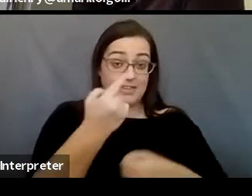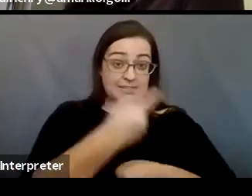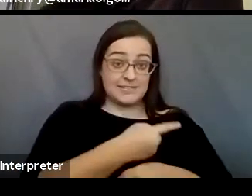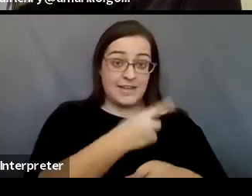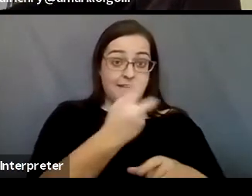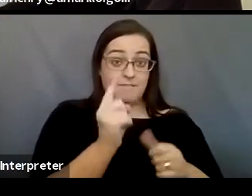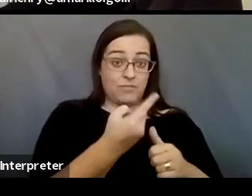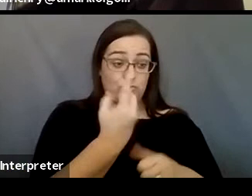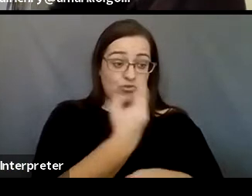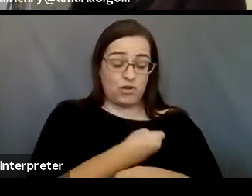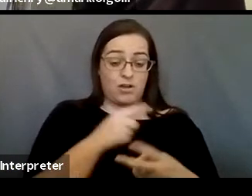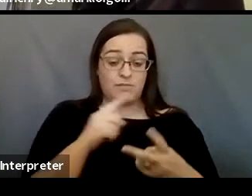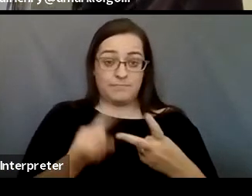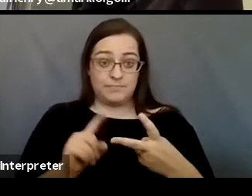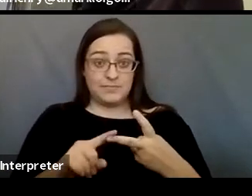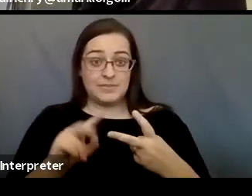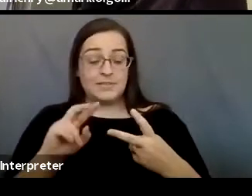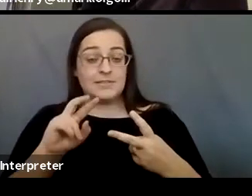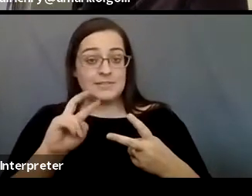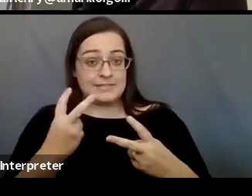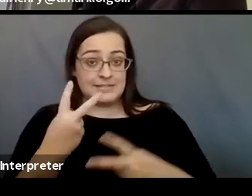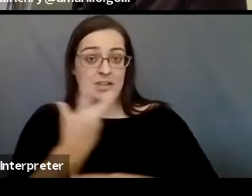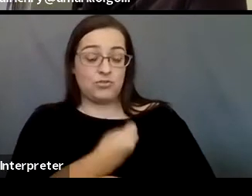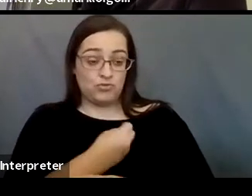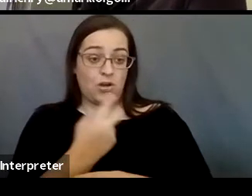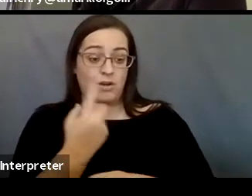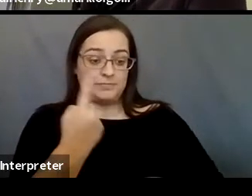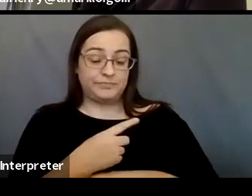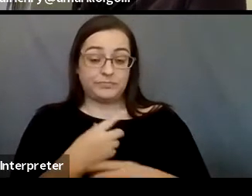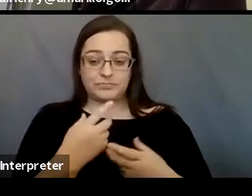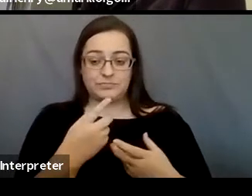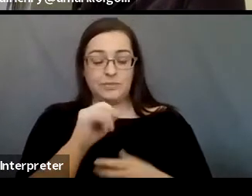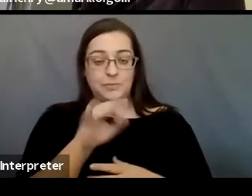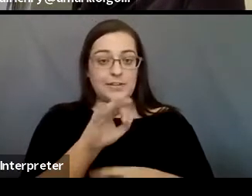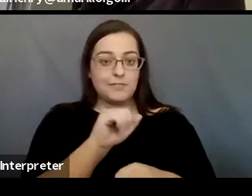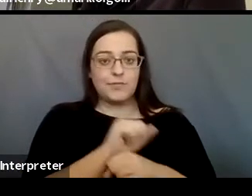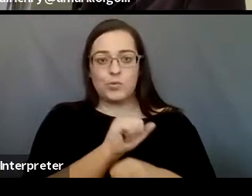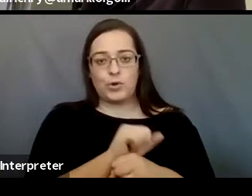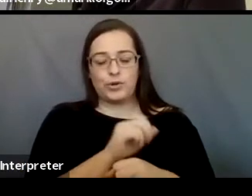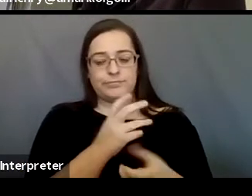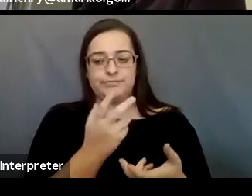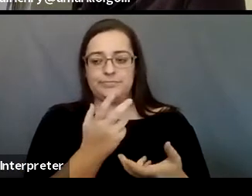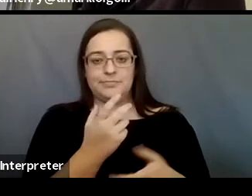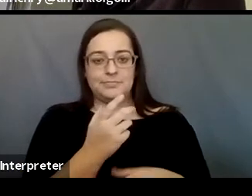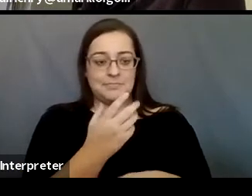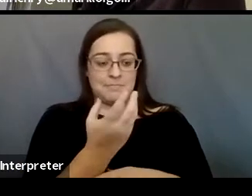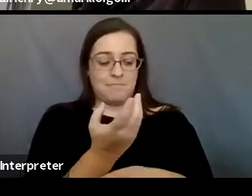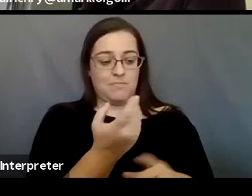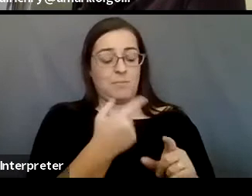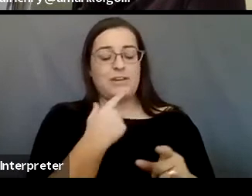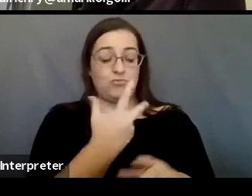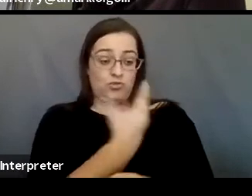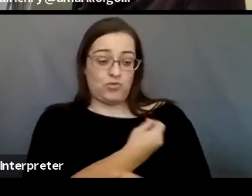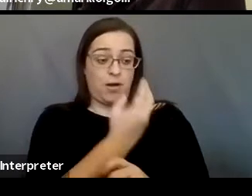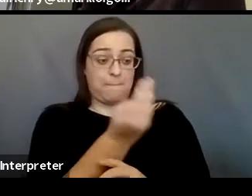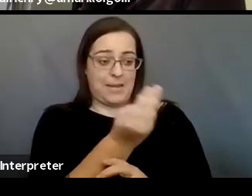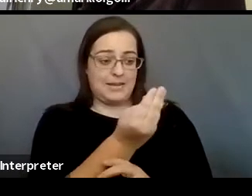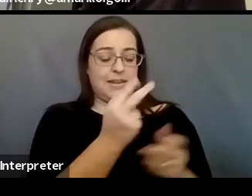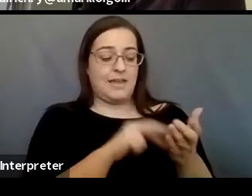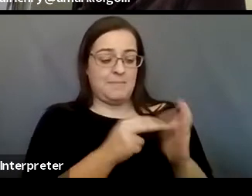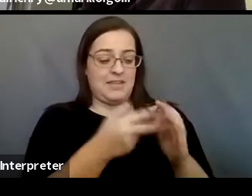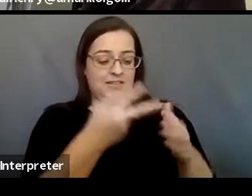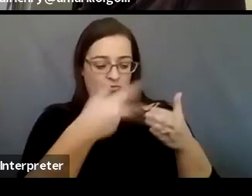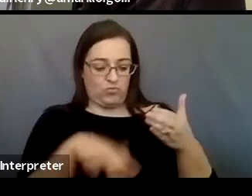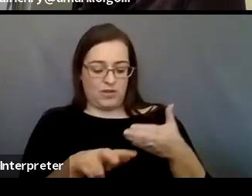clear that if you are on the Monday of a certain week, 3 weeks later on that Monday, you'll be coming in for your second